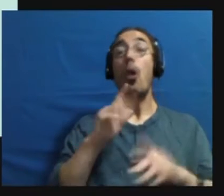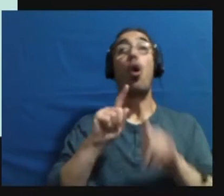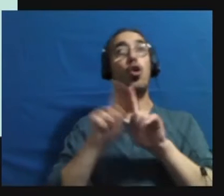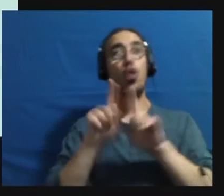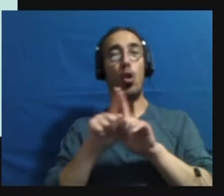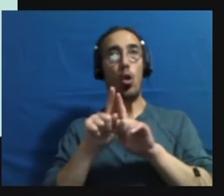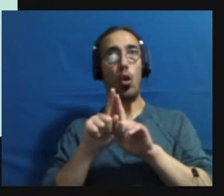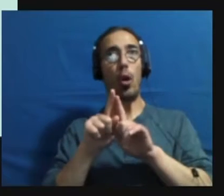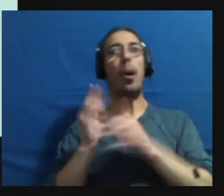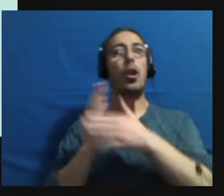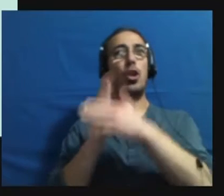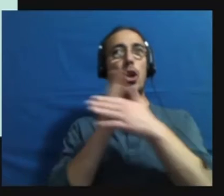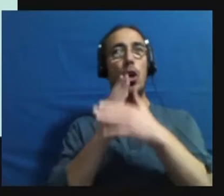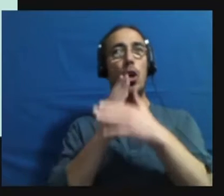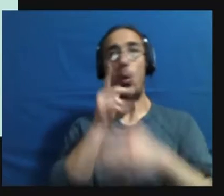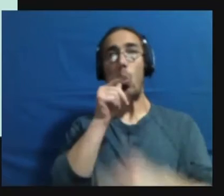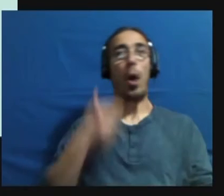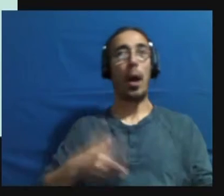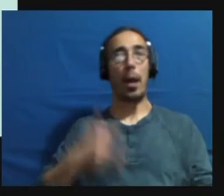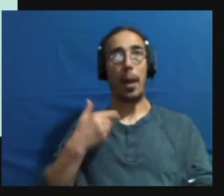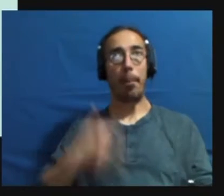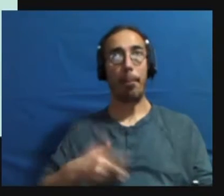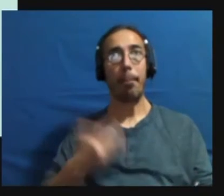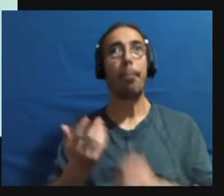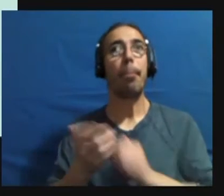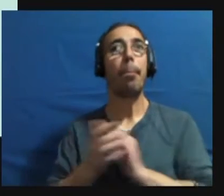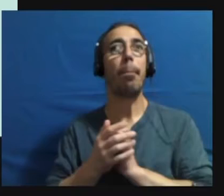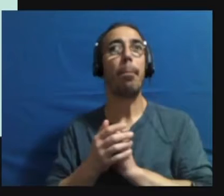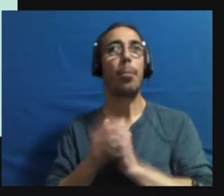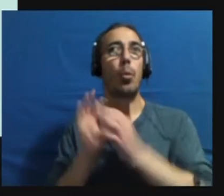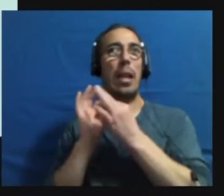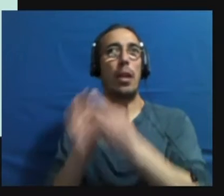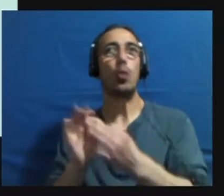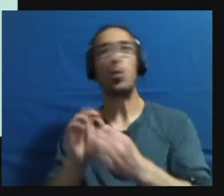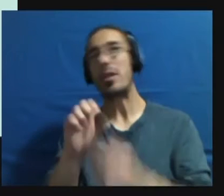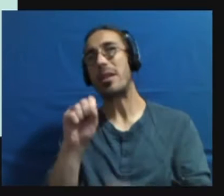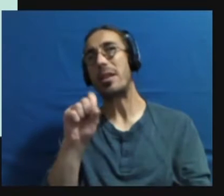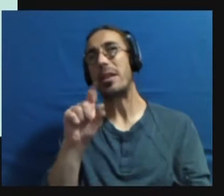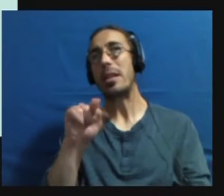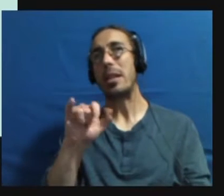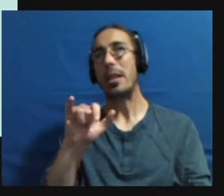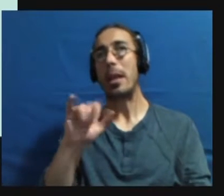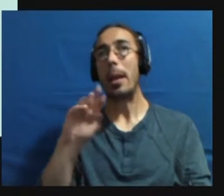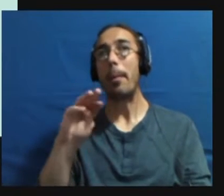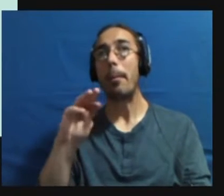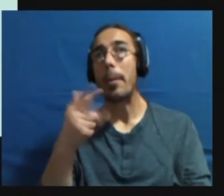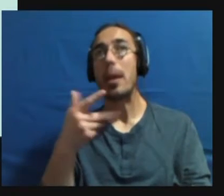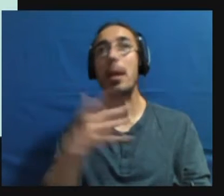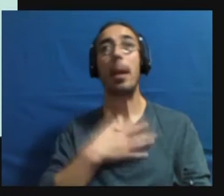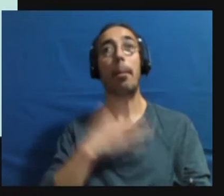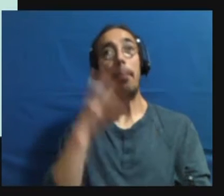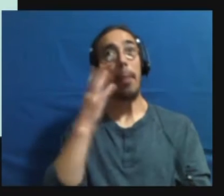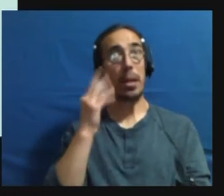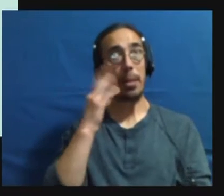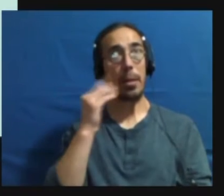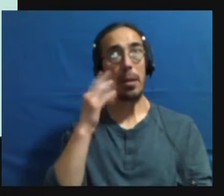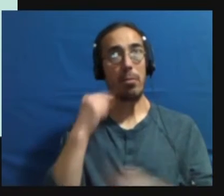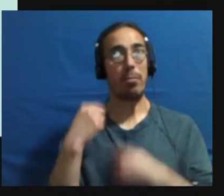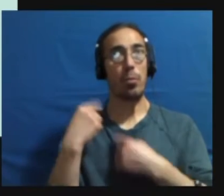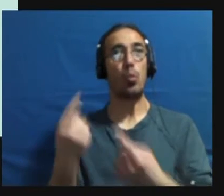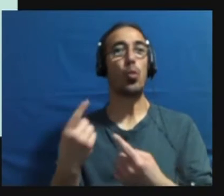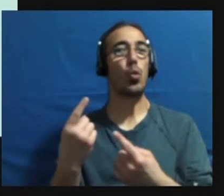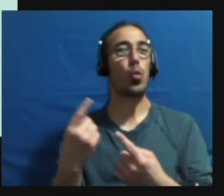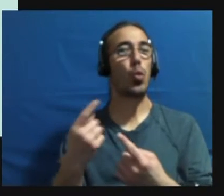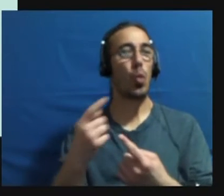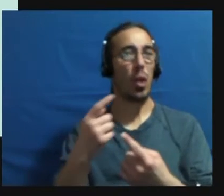account with respect to stimming and my journey with embracing and destigmatizing stimming for